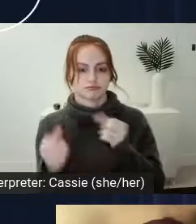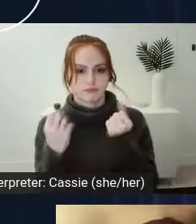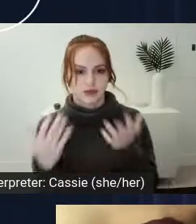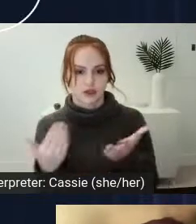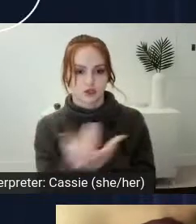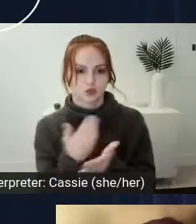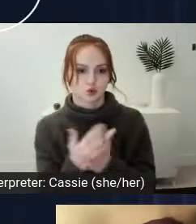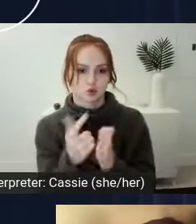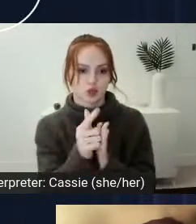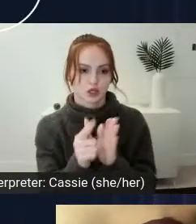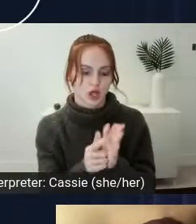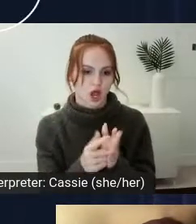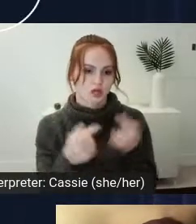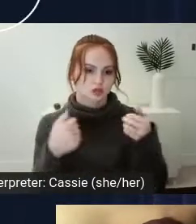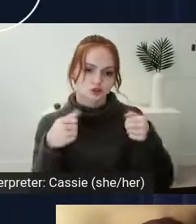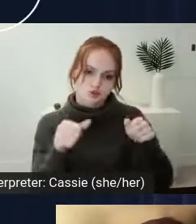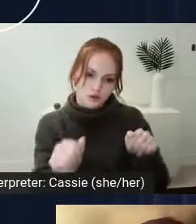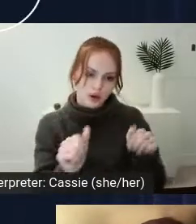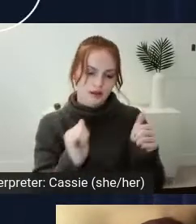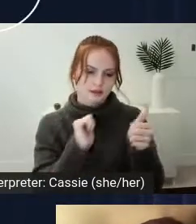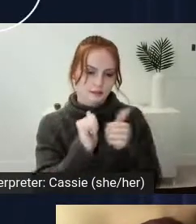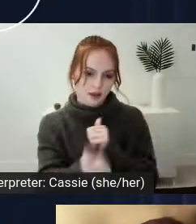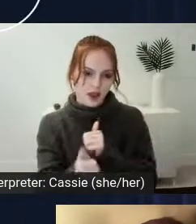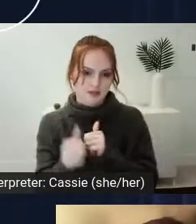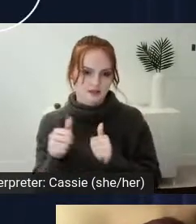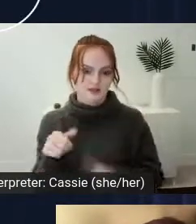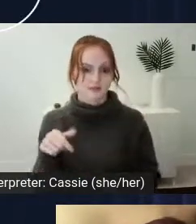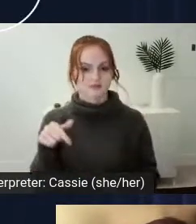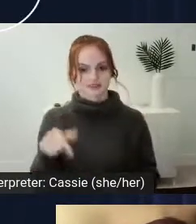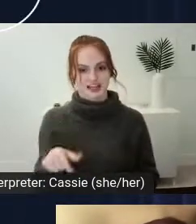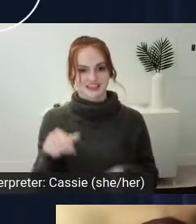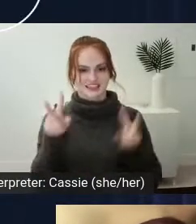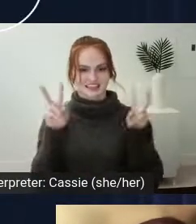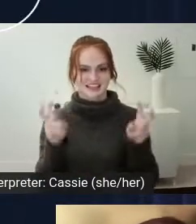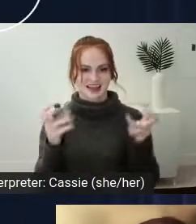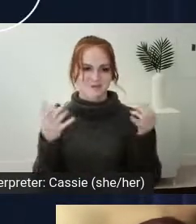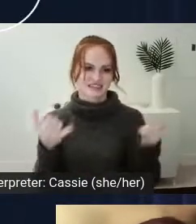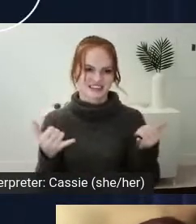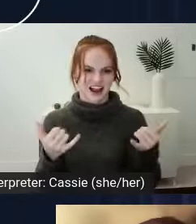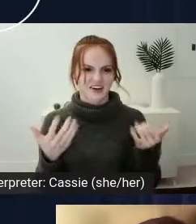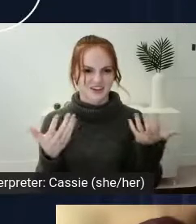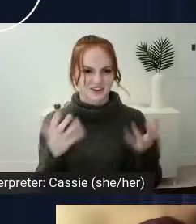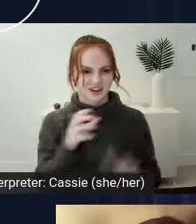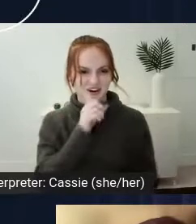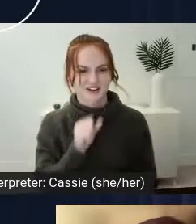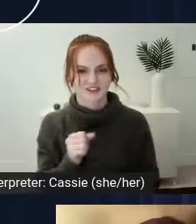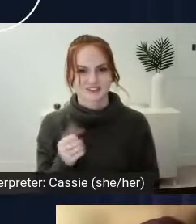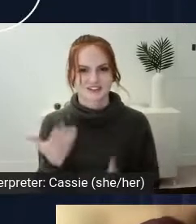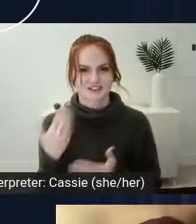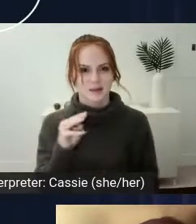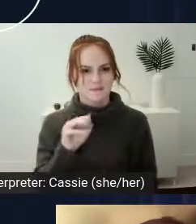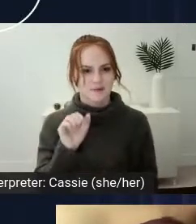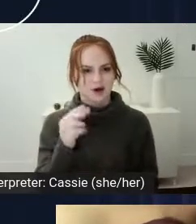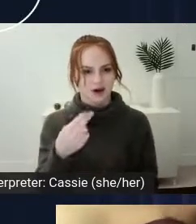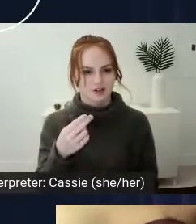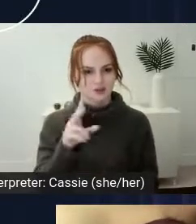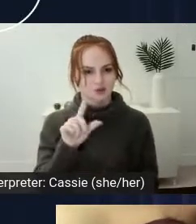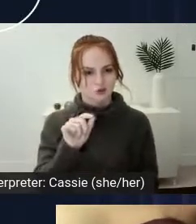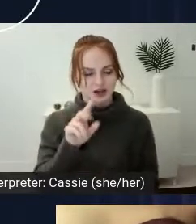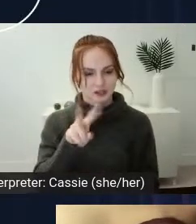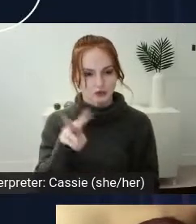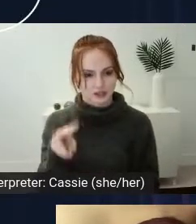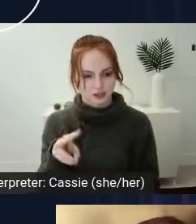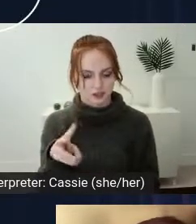And this statement now is already outdated, which is as of March 2022, 15 states